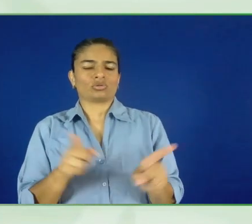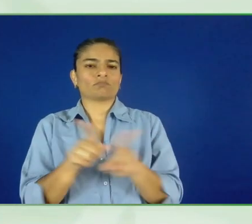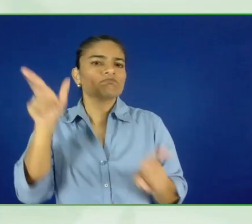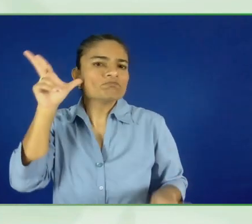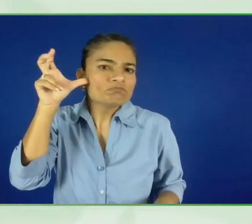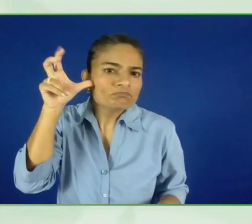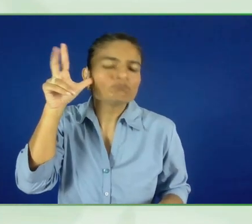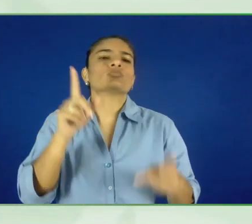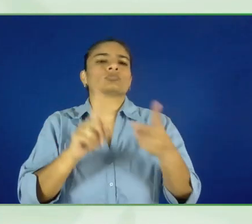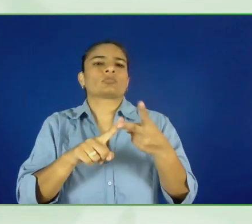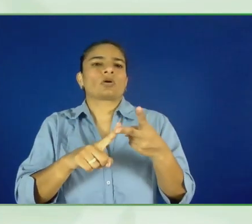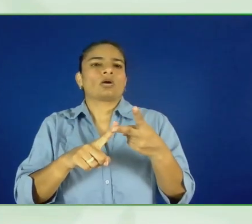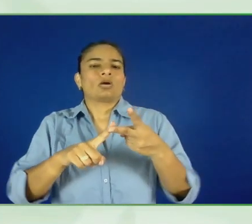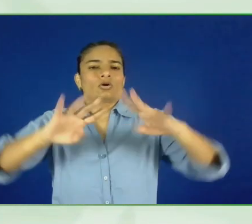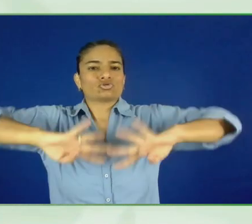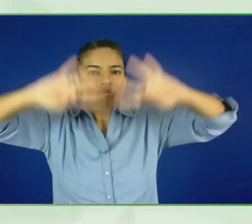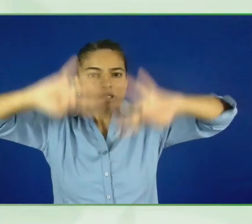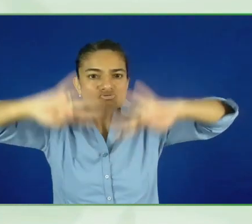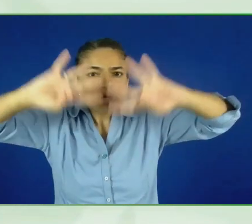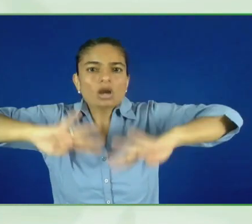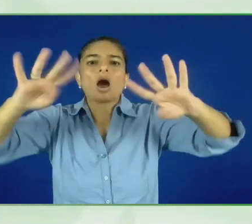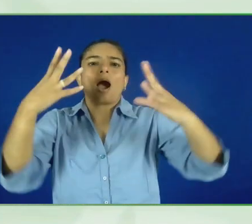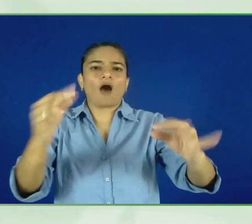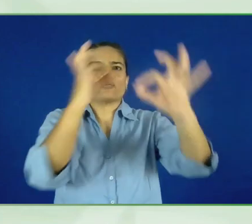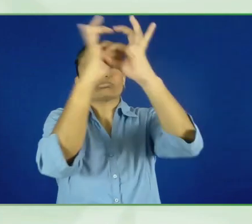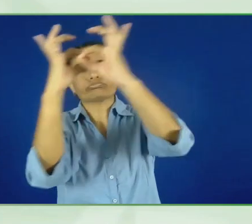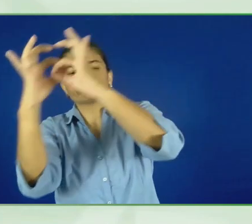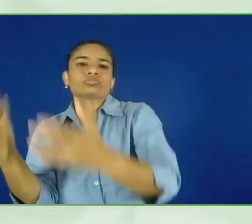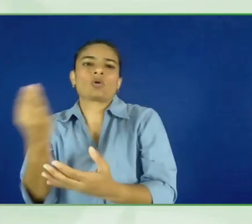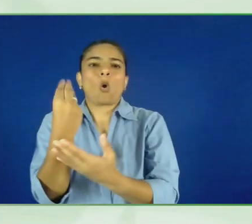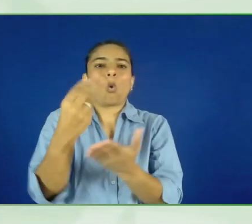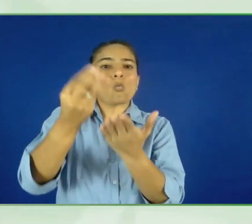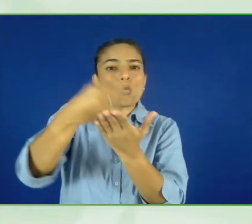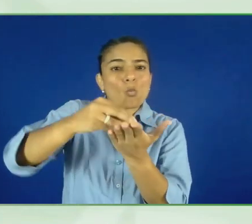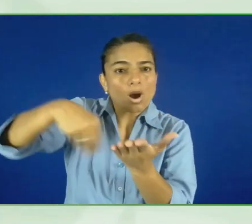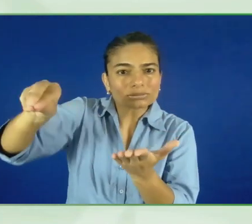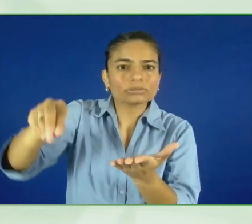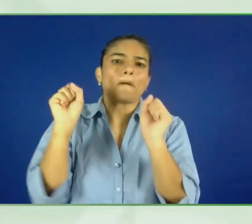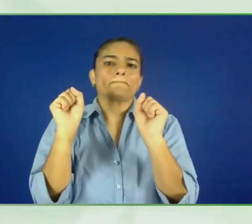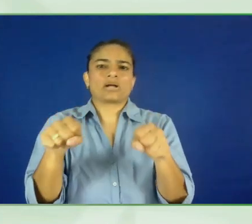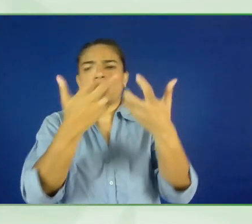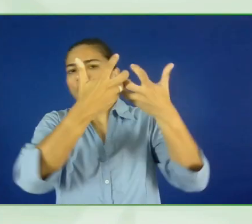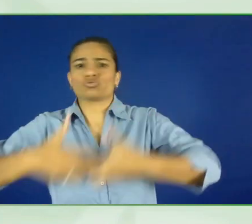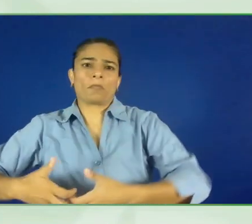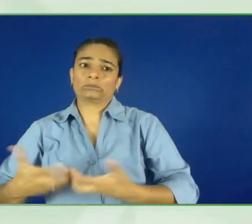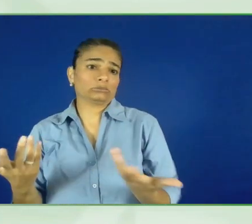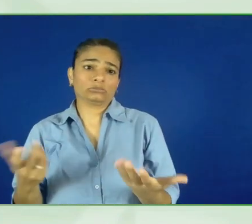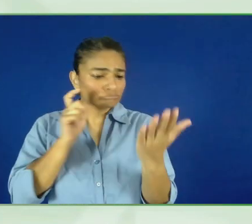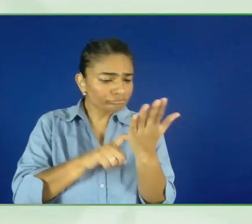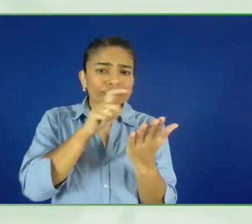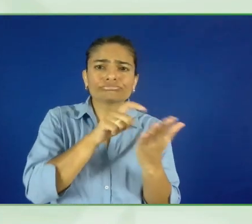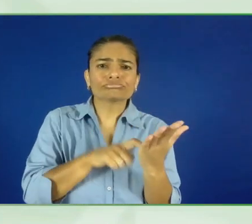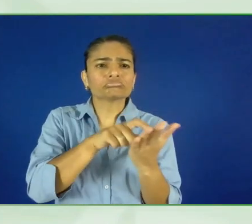with WhatsApp. So there's really a lot that can be used automatically that don't come with reasonable or substantial